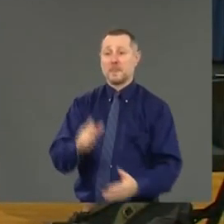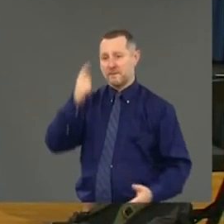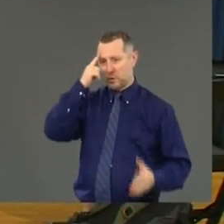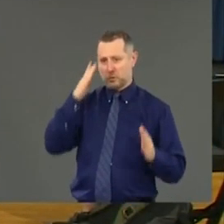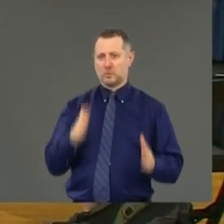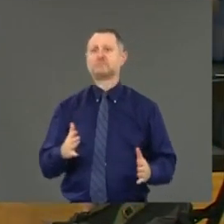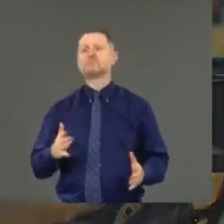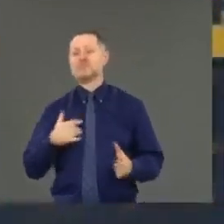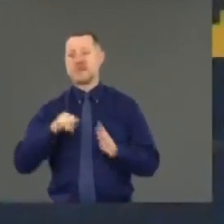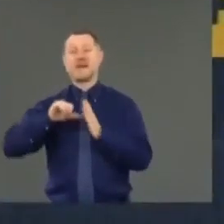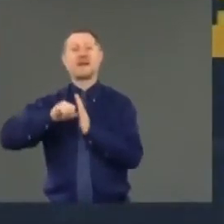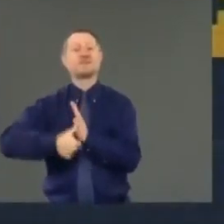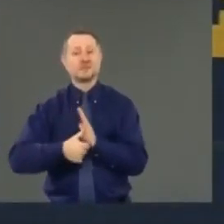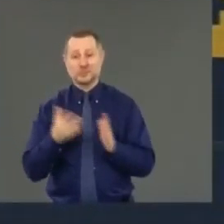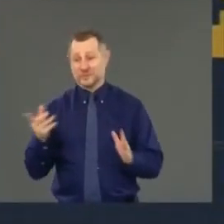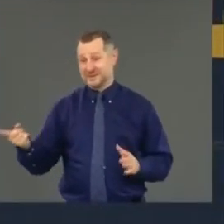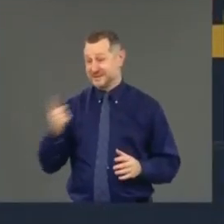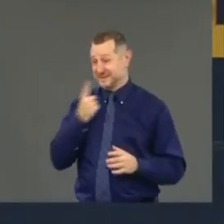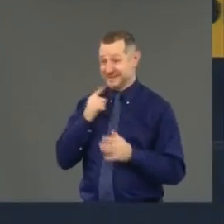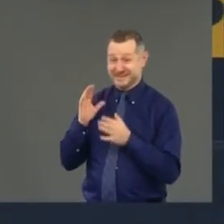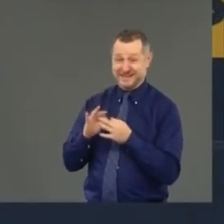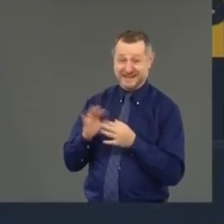point,